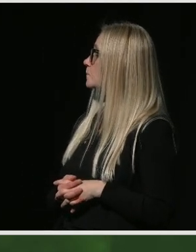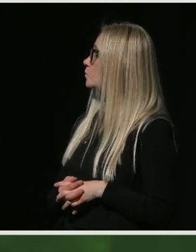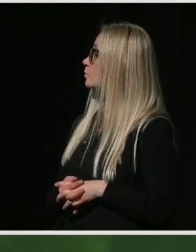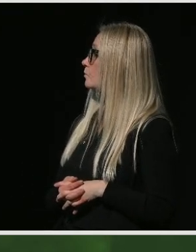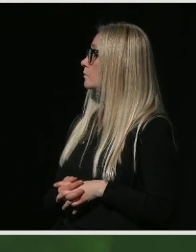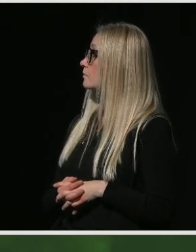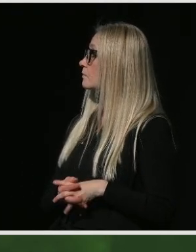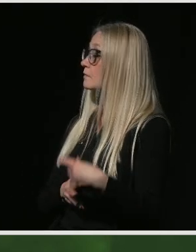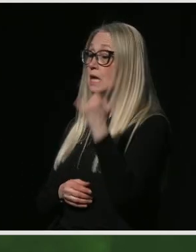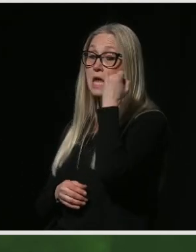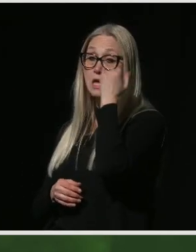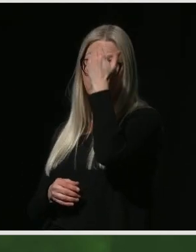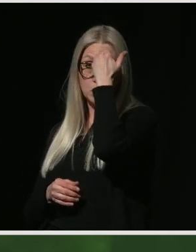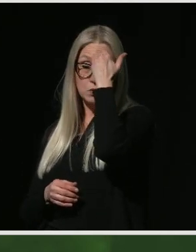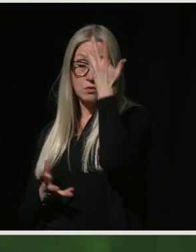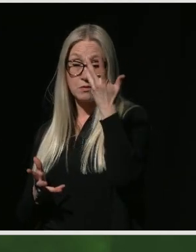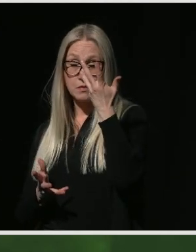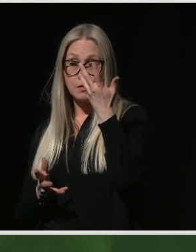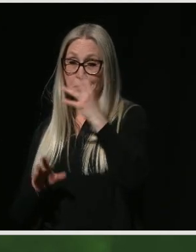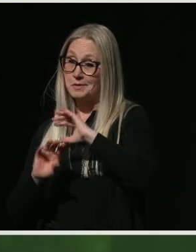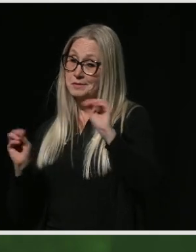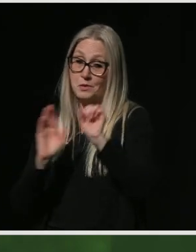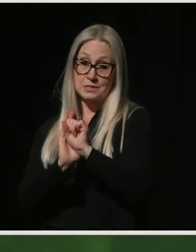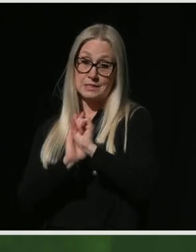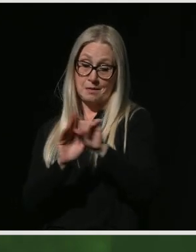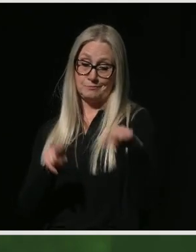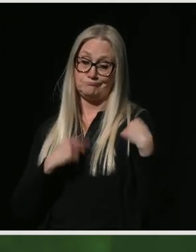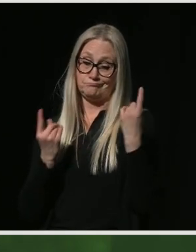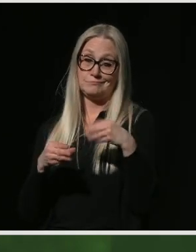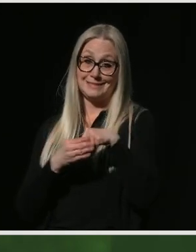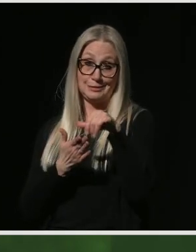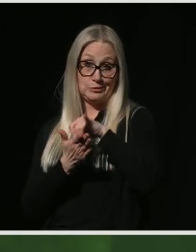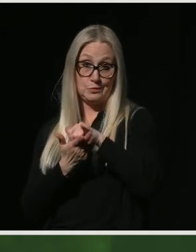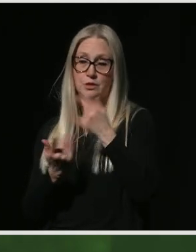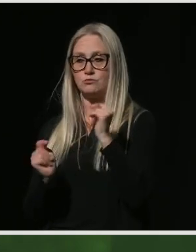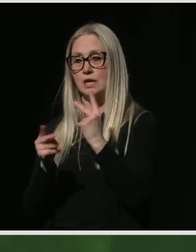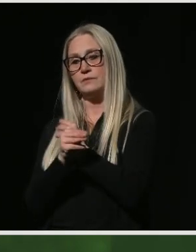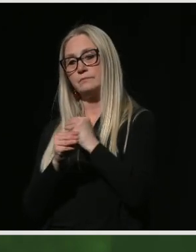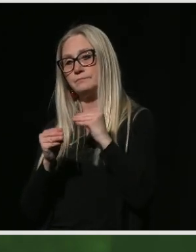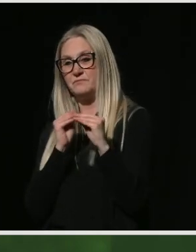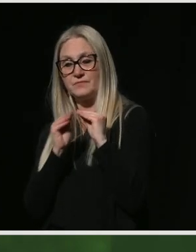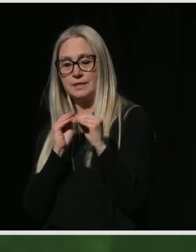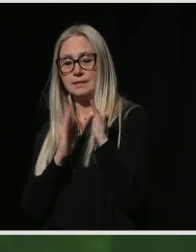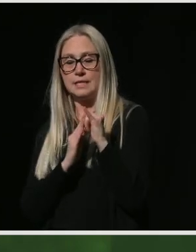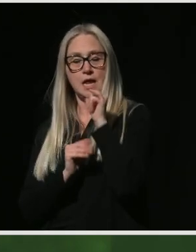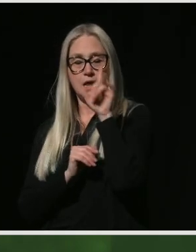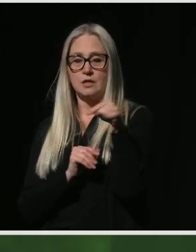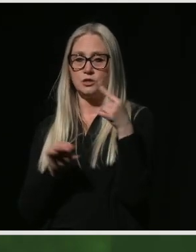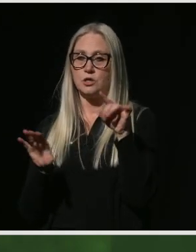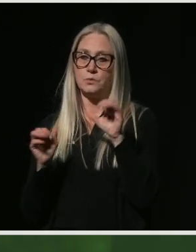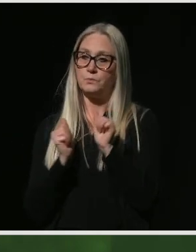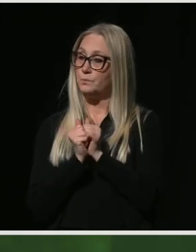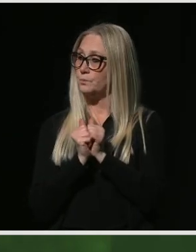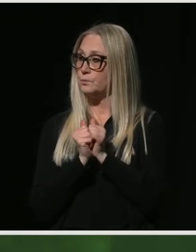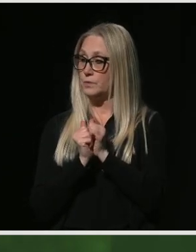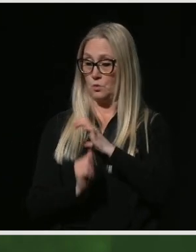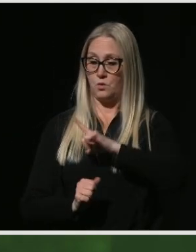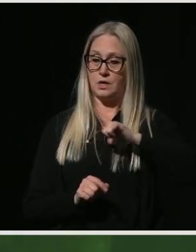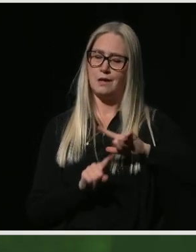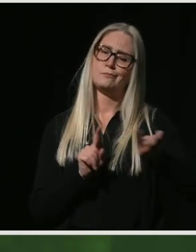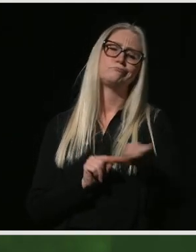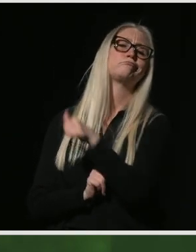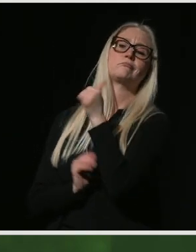If you notice, there's not any samples in New York so far, and we're trying to fix that with not just the project in Cornell, but multiple leads in the